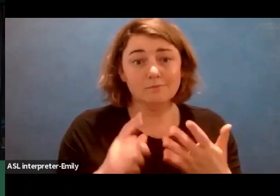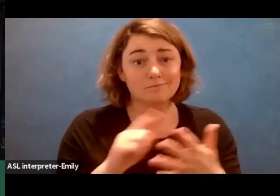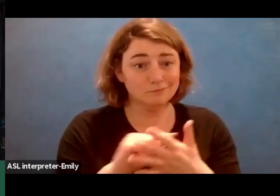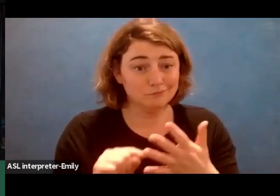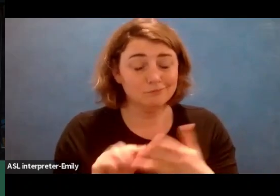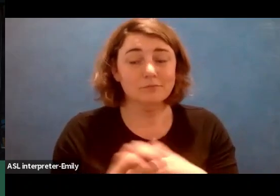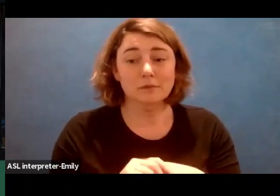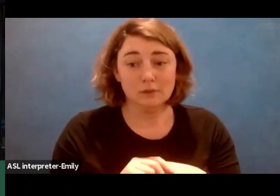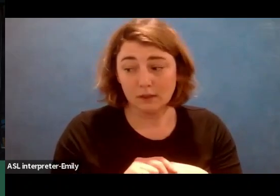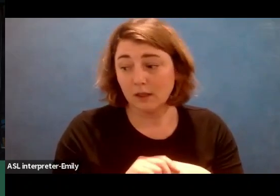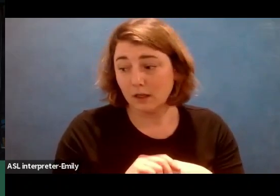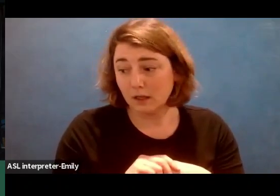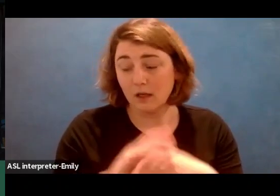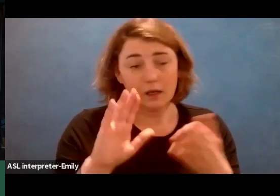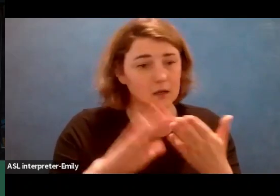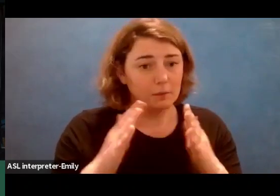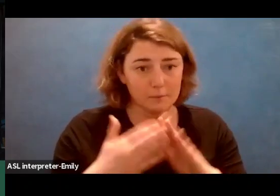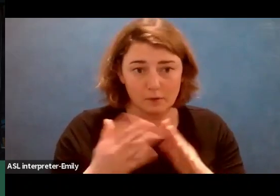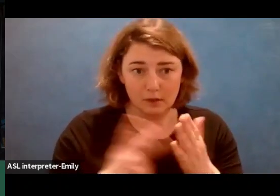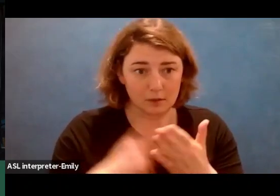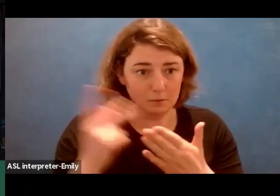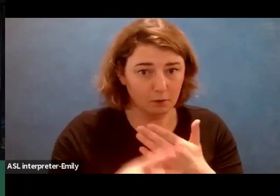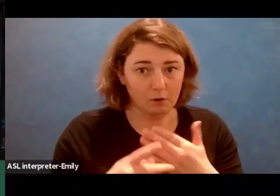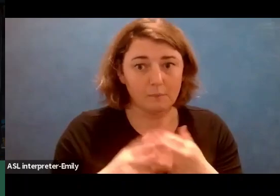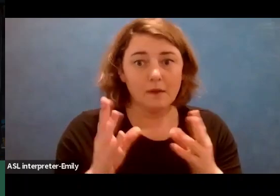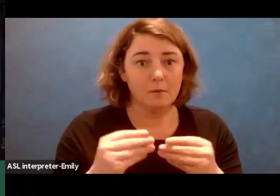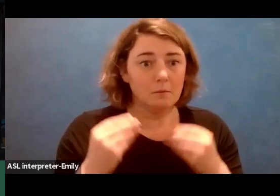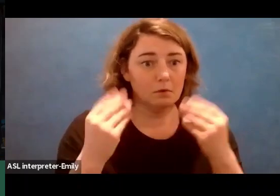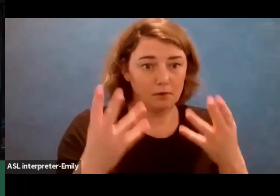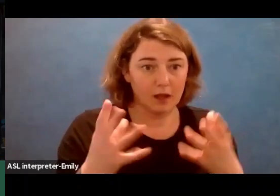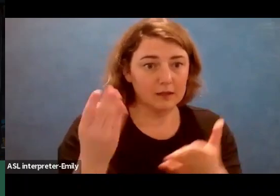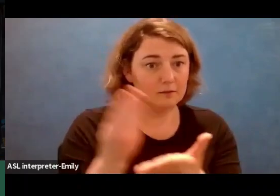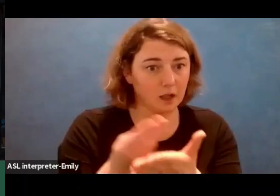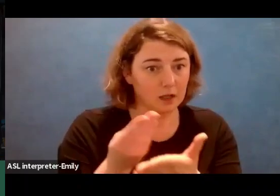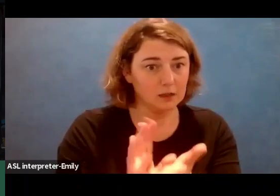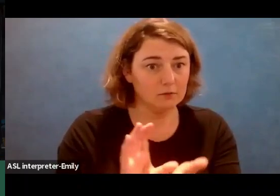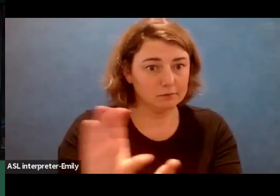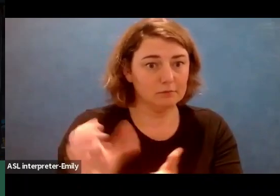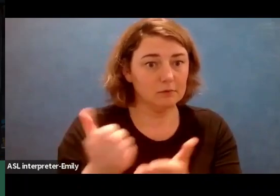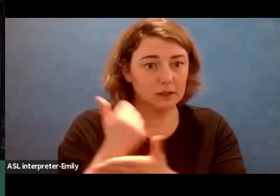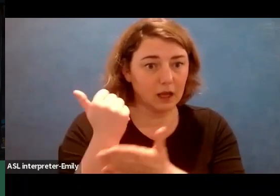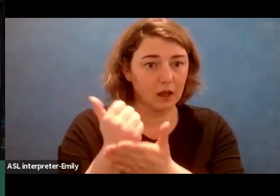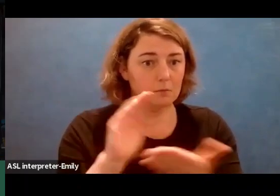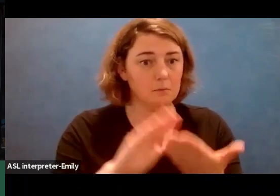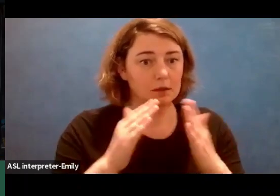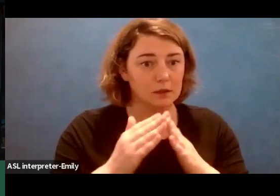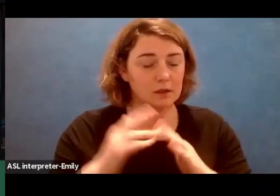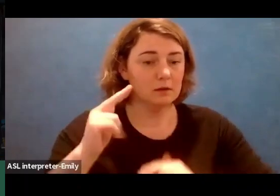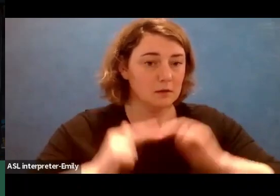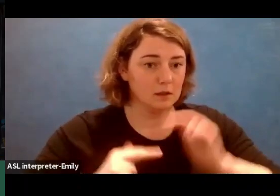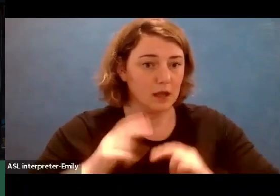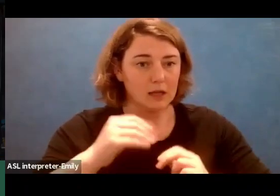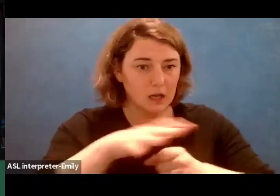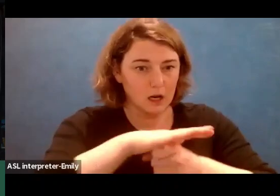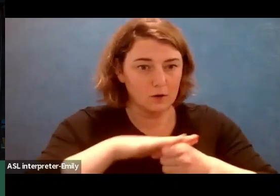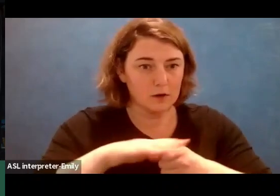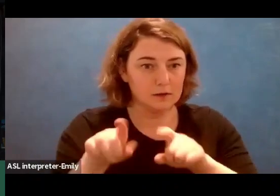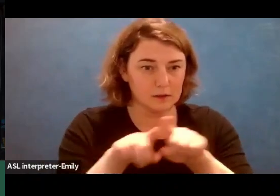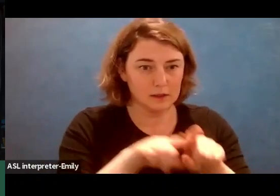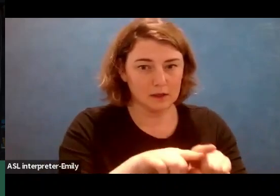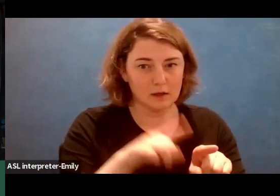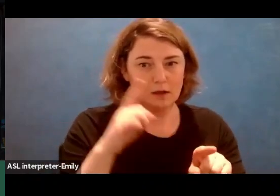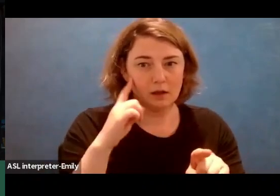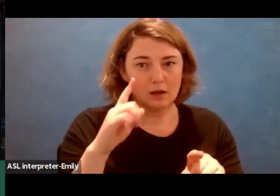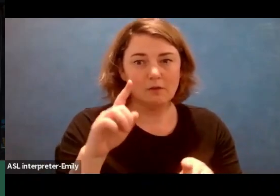programs. The community program provides funding to help community facilities in areas such as